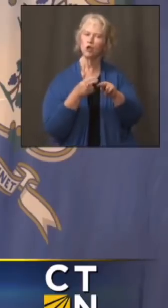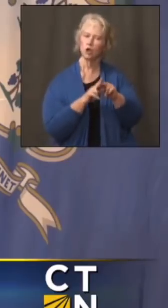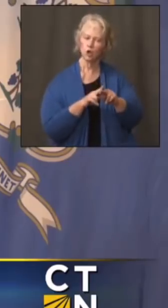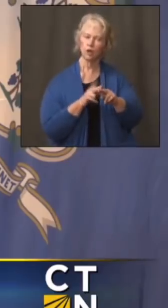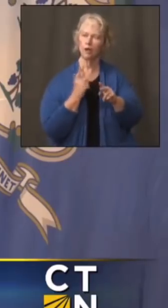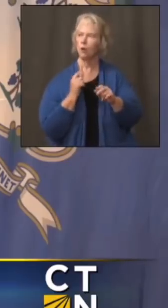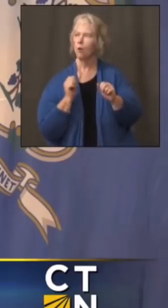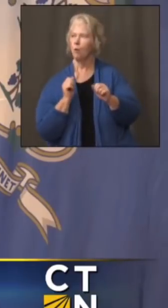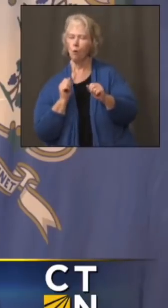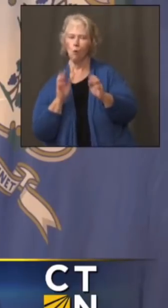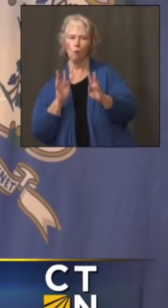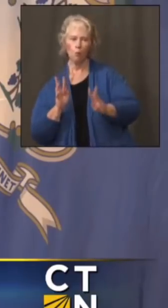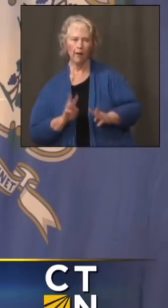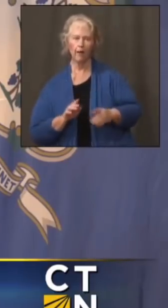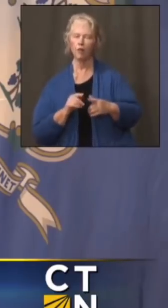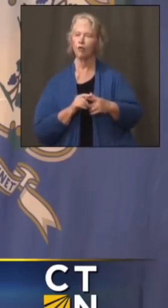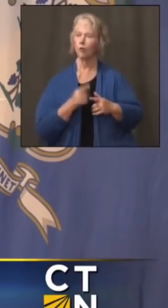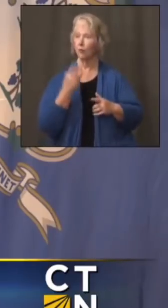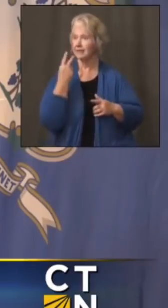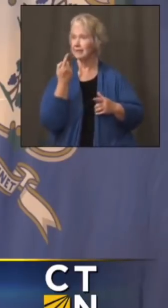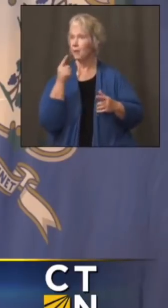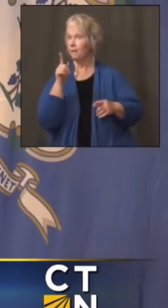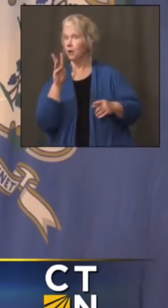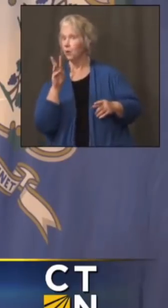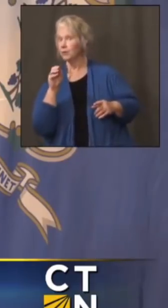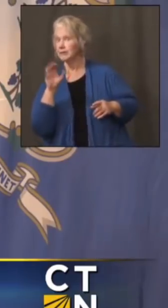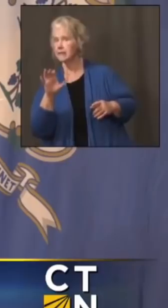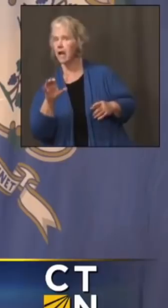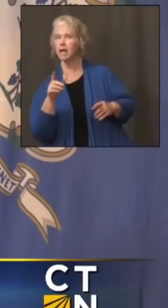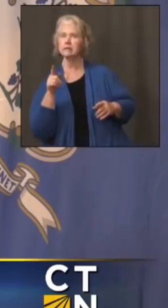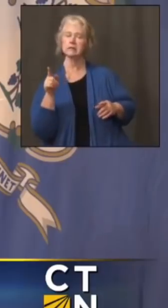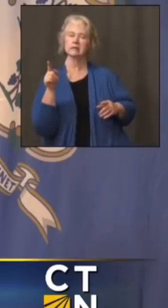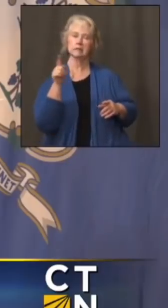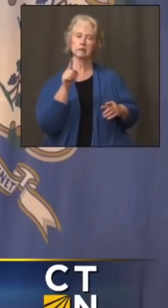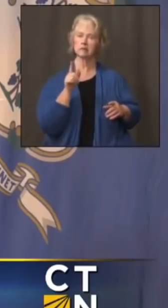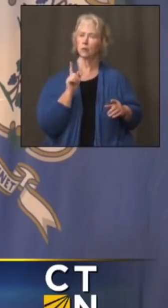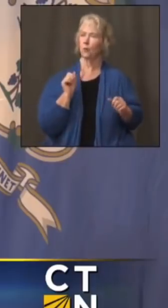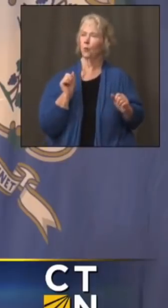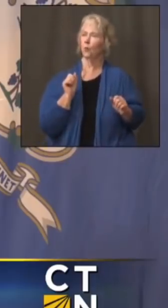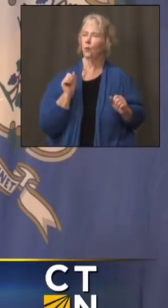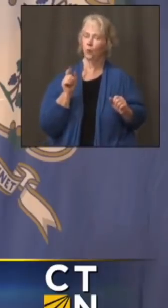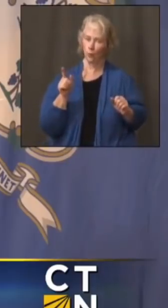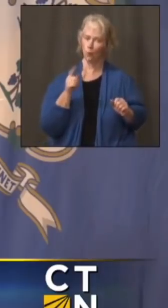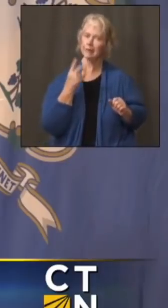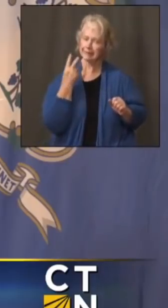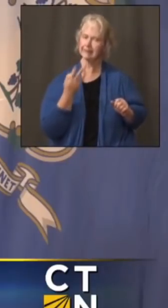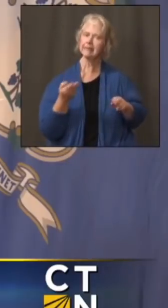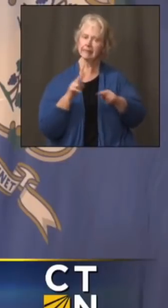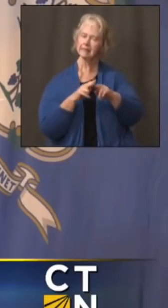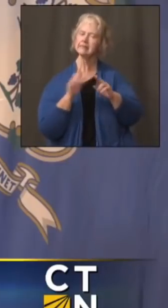cold weather. You see what's going on in Wisconsin and some of those other colder weather areas there.